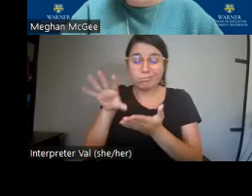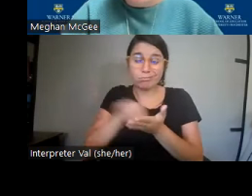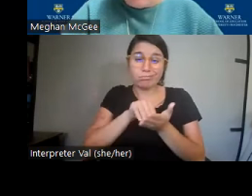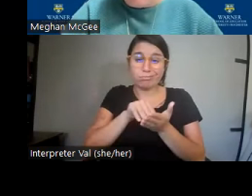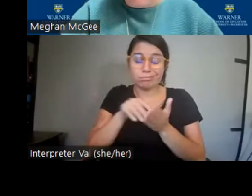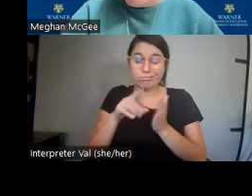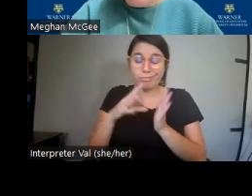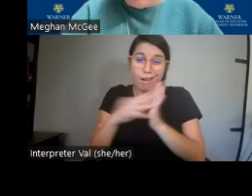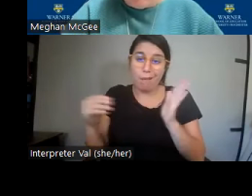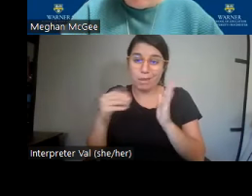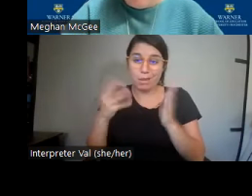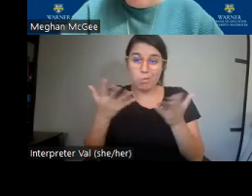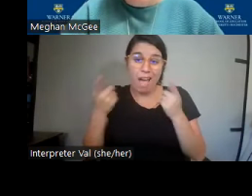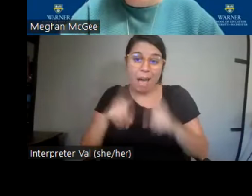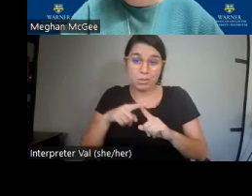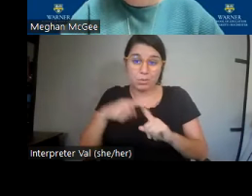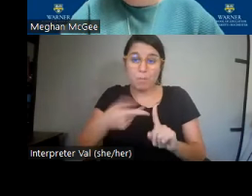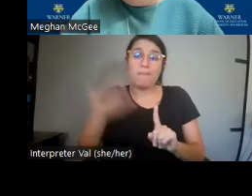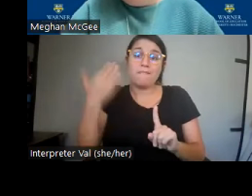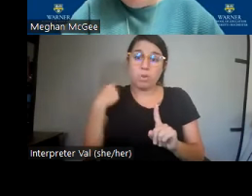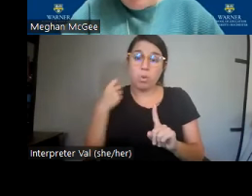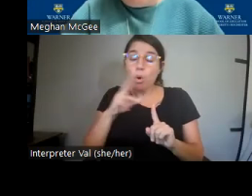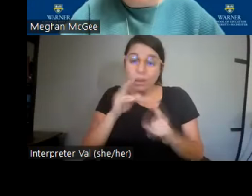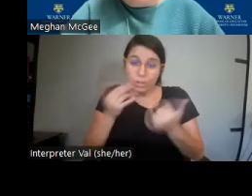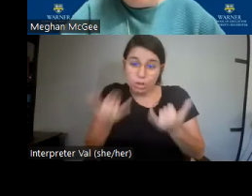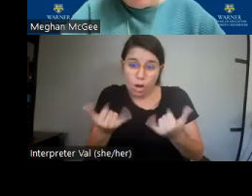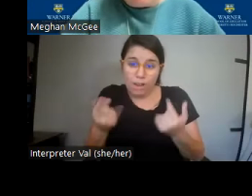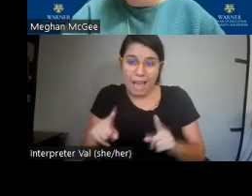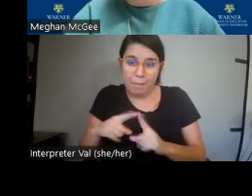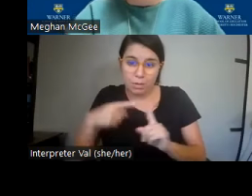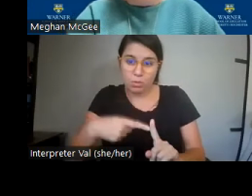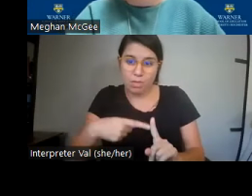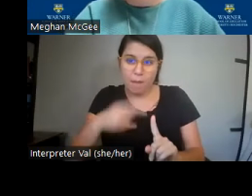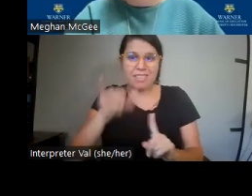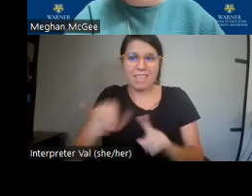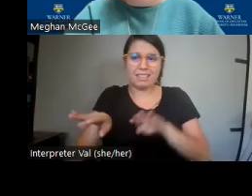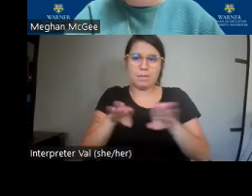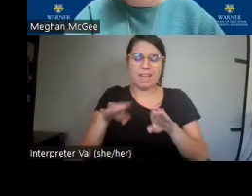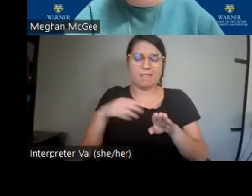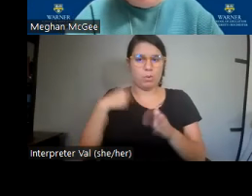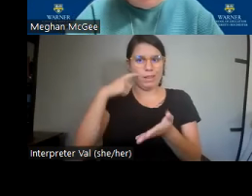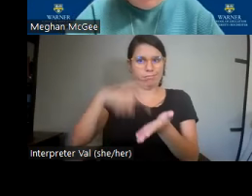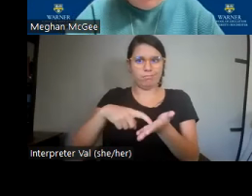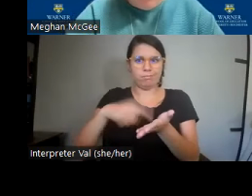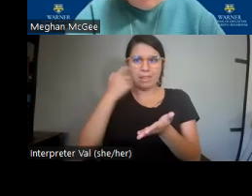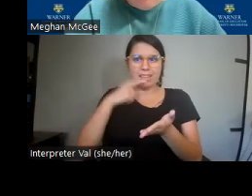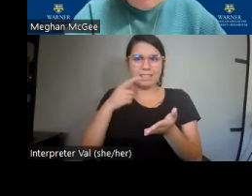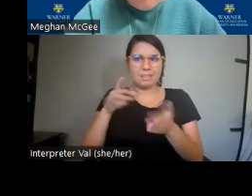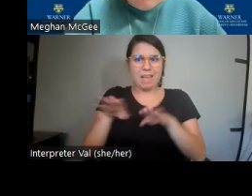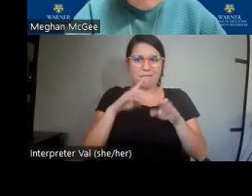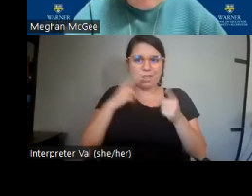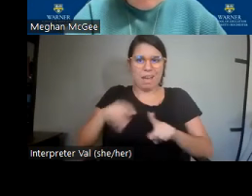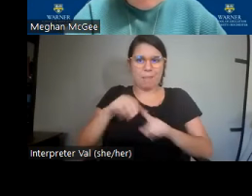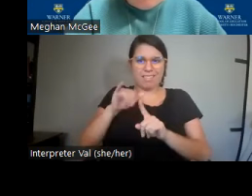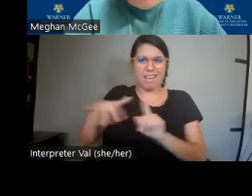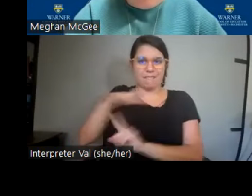or is happening to them. And that's the behavior that we're actually seeing in the environment.